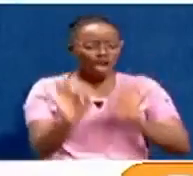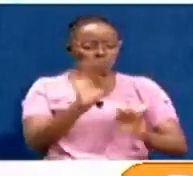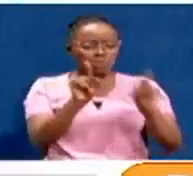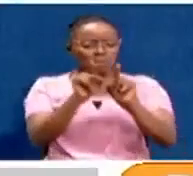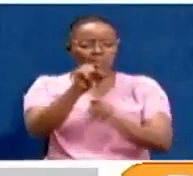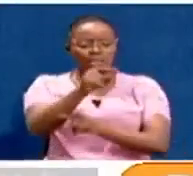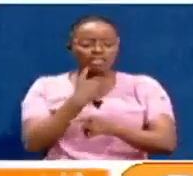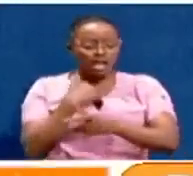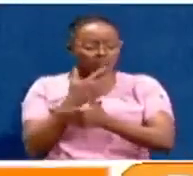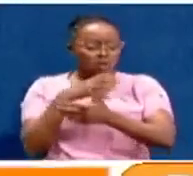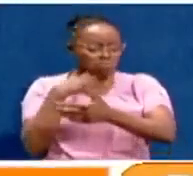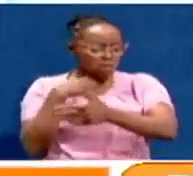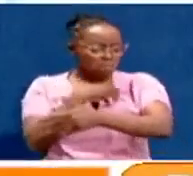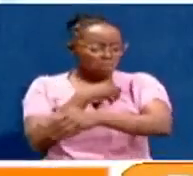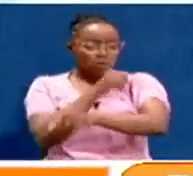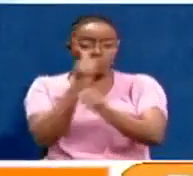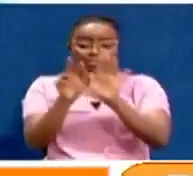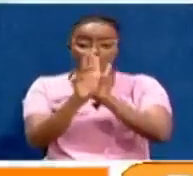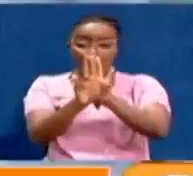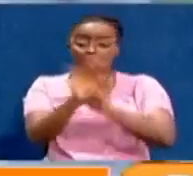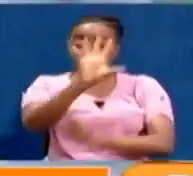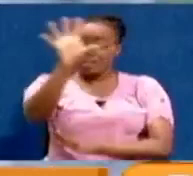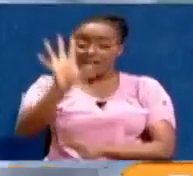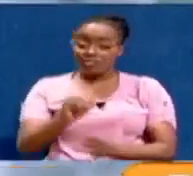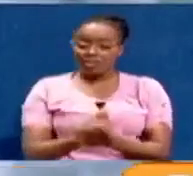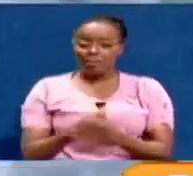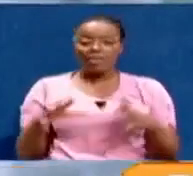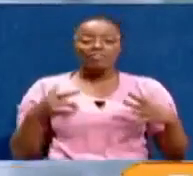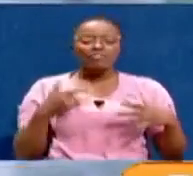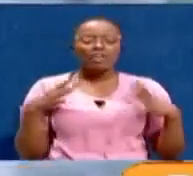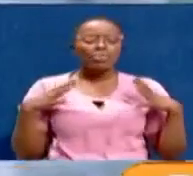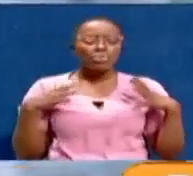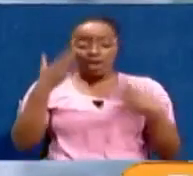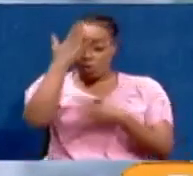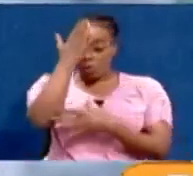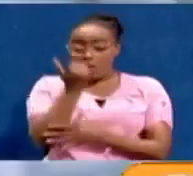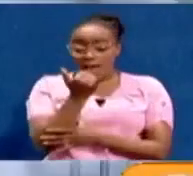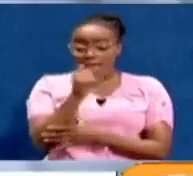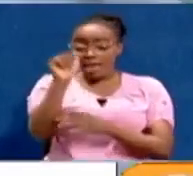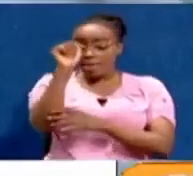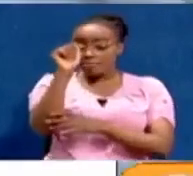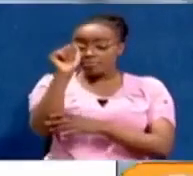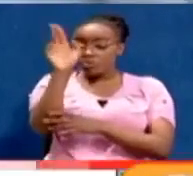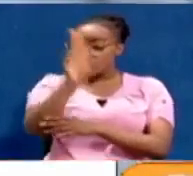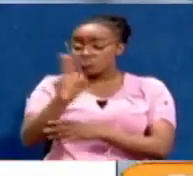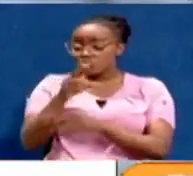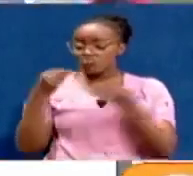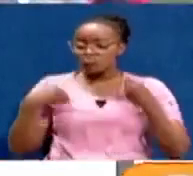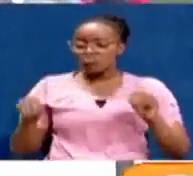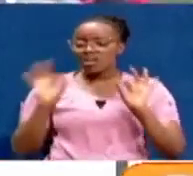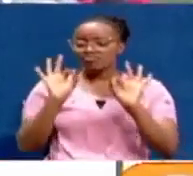kama hizo zikona print zina represent African. I feel proud because President wetu anavaa kitu inakafiti